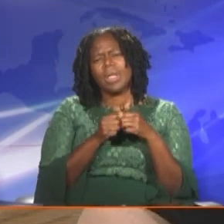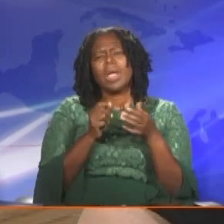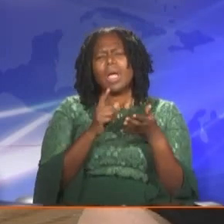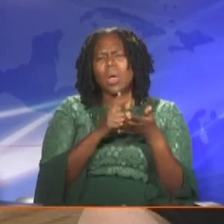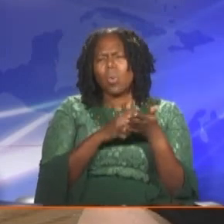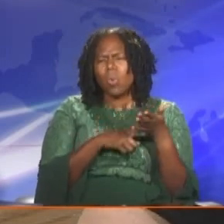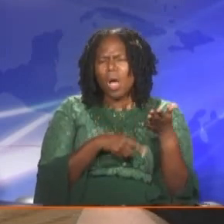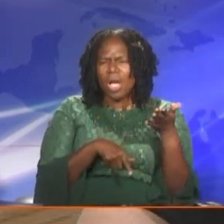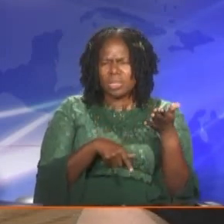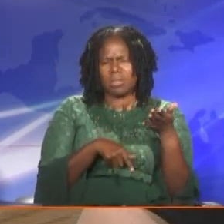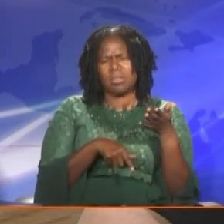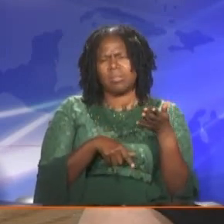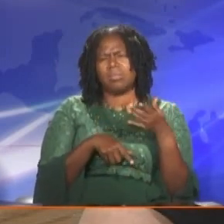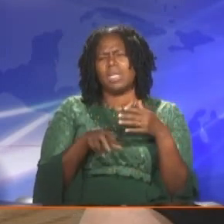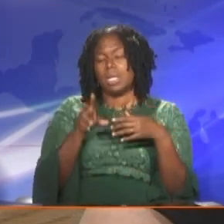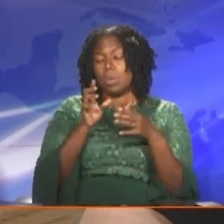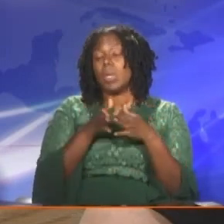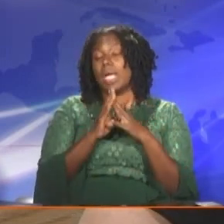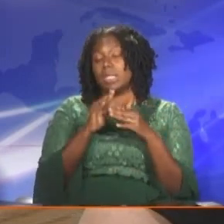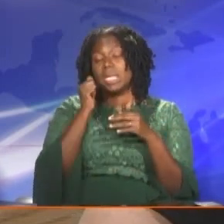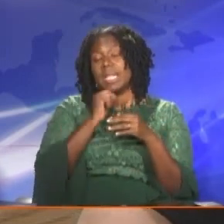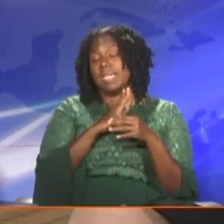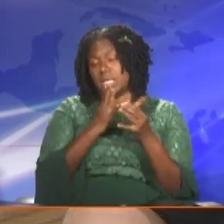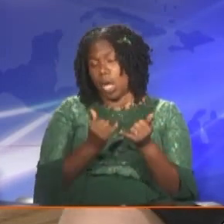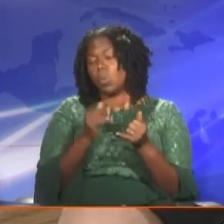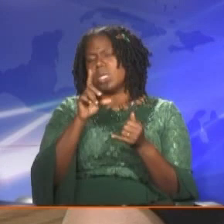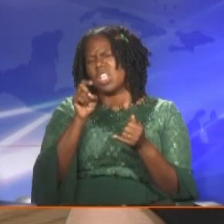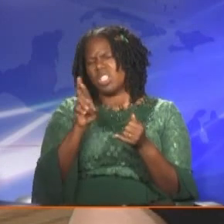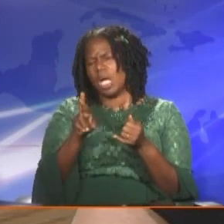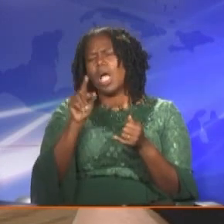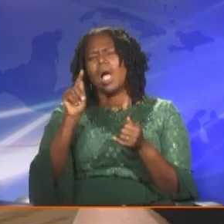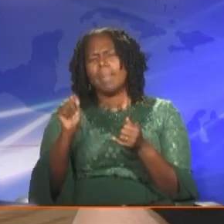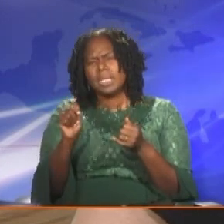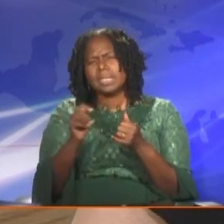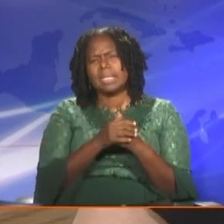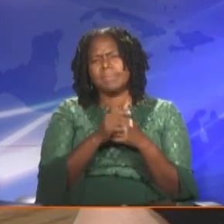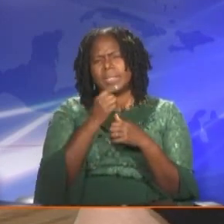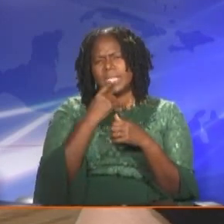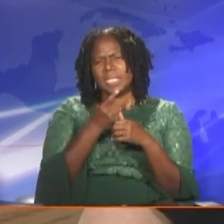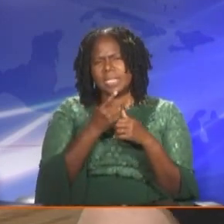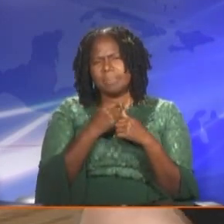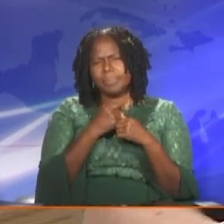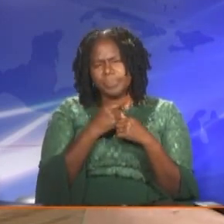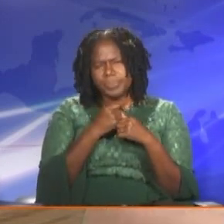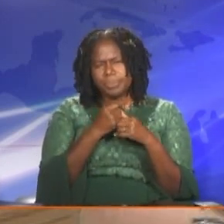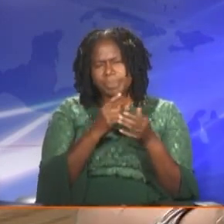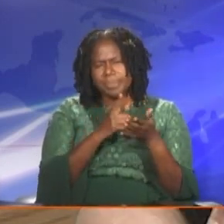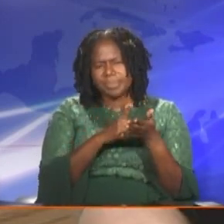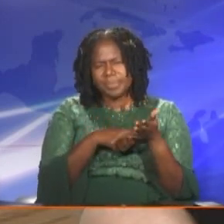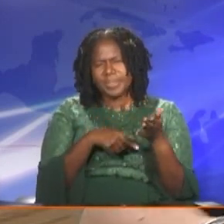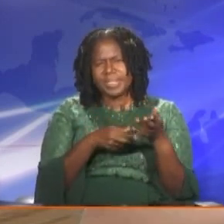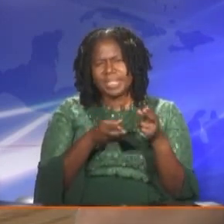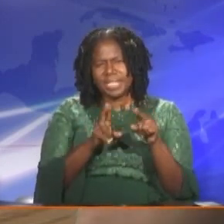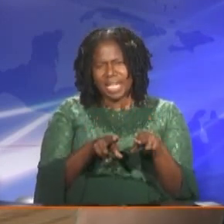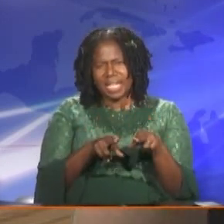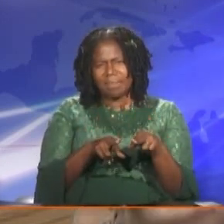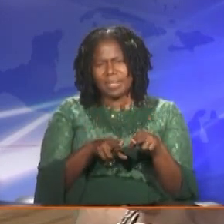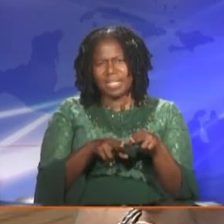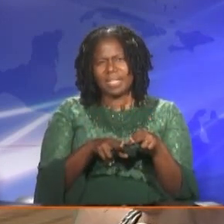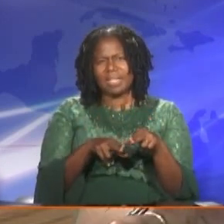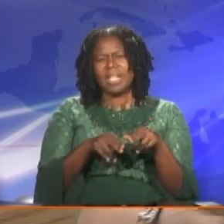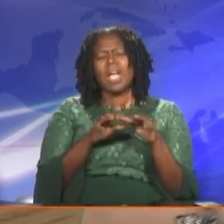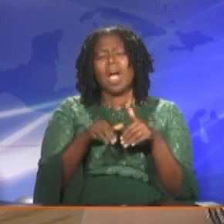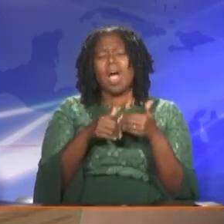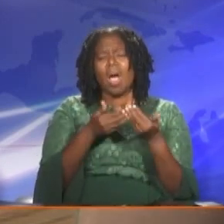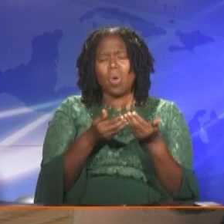Taklal Singh, if child poverty goes unaddressed? Because we're hearing all these things that are taking place, how they can be used as child